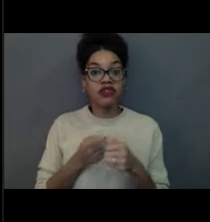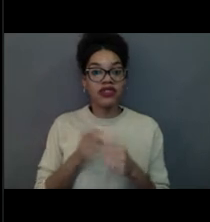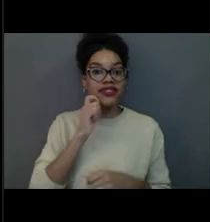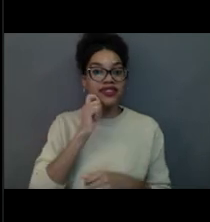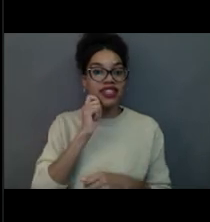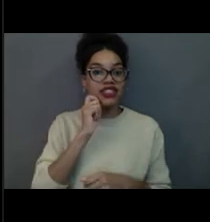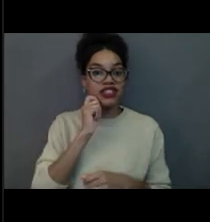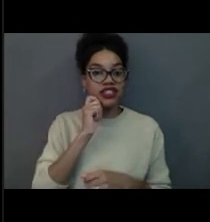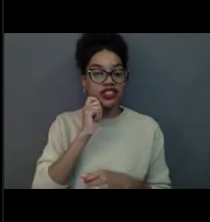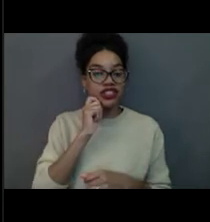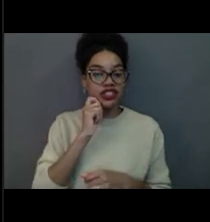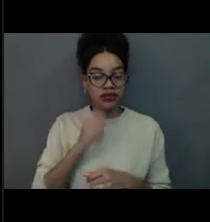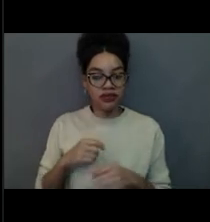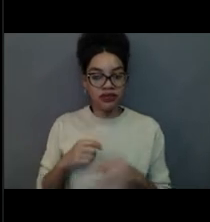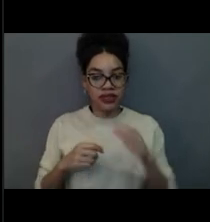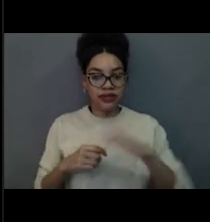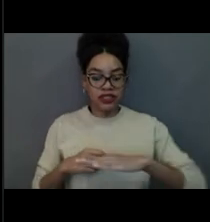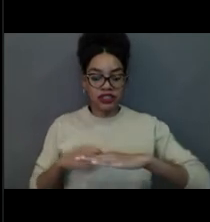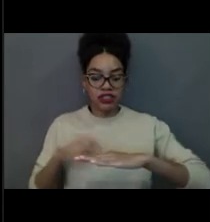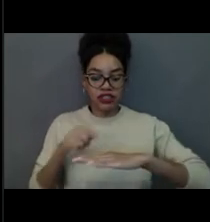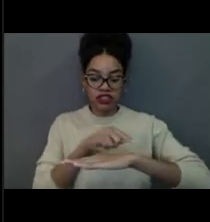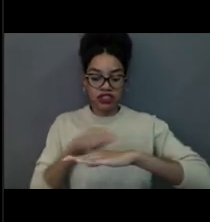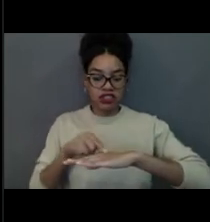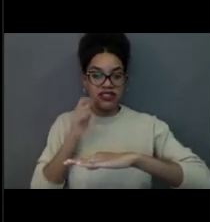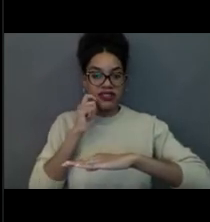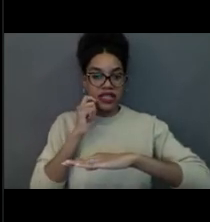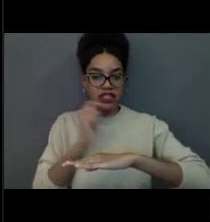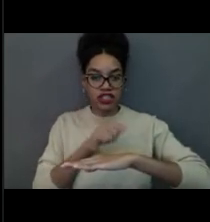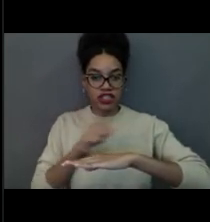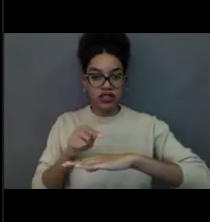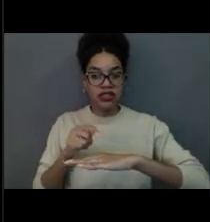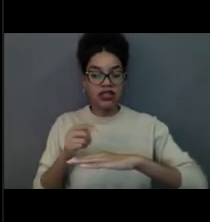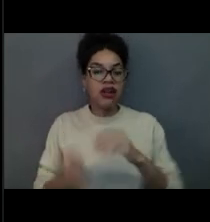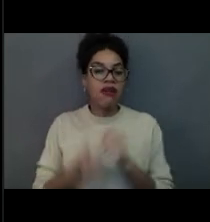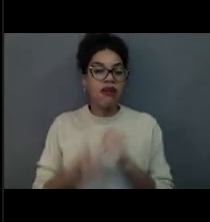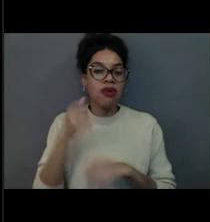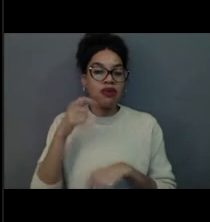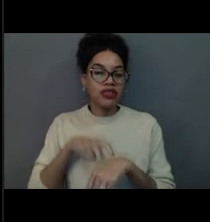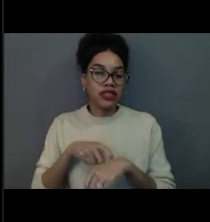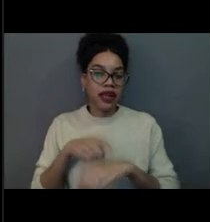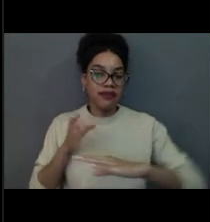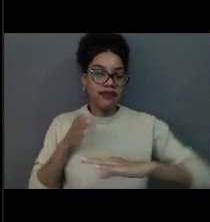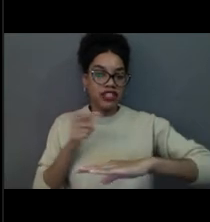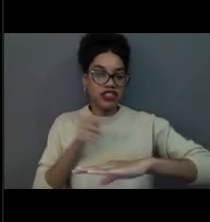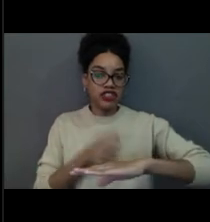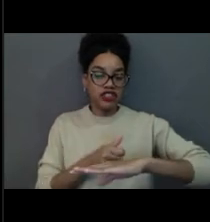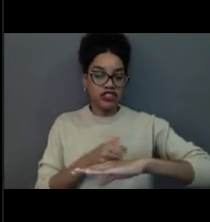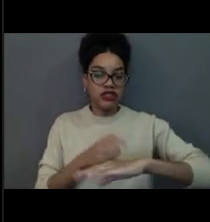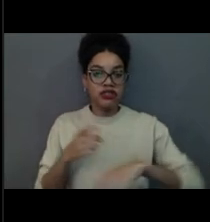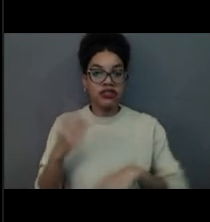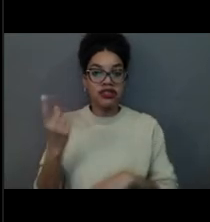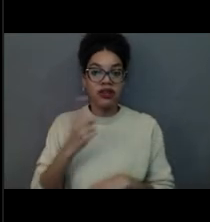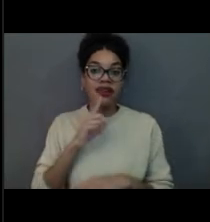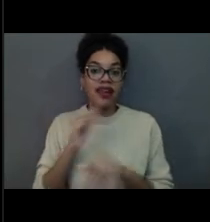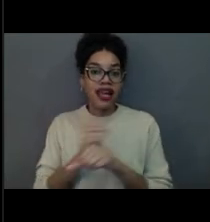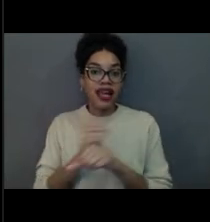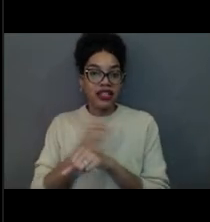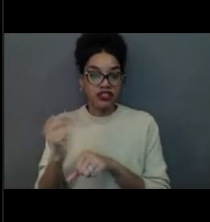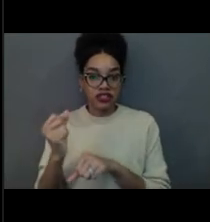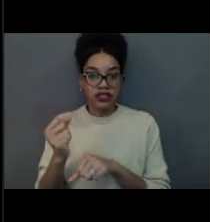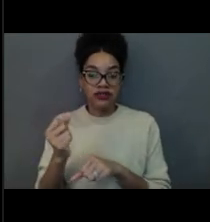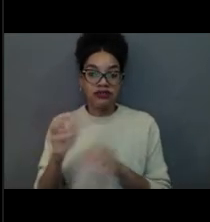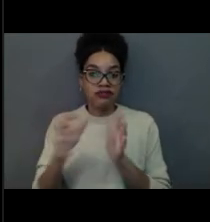time when we're looking at whole fish, they're going to come to us eviscerated, which means that the processor or someone took the viscera out,